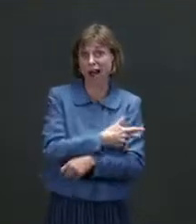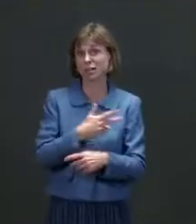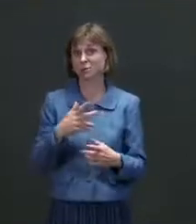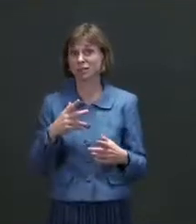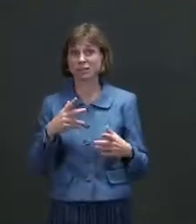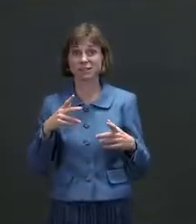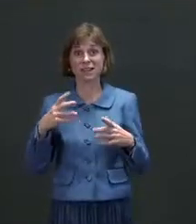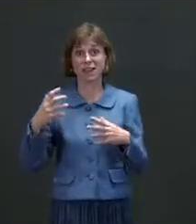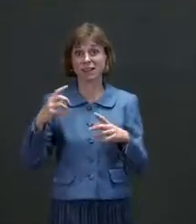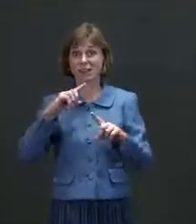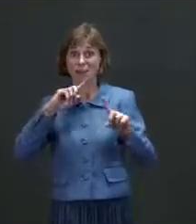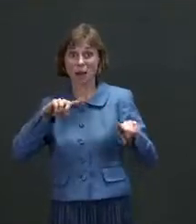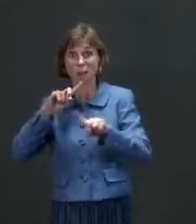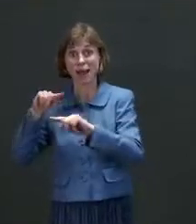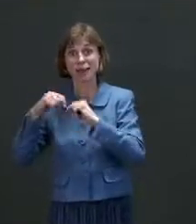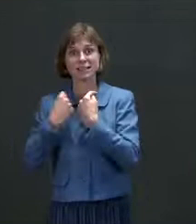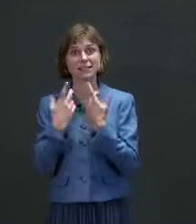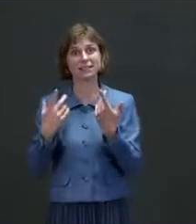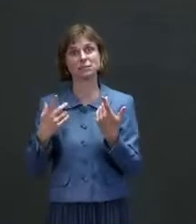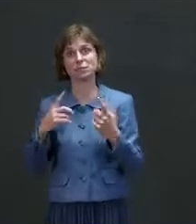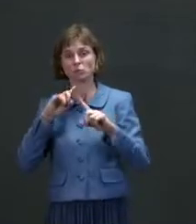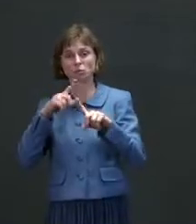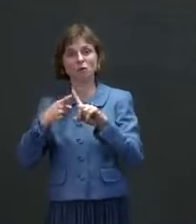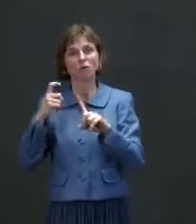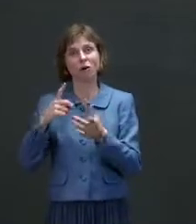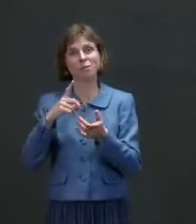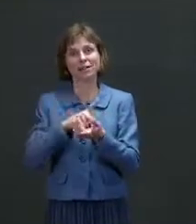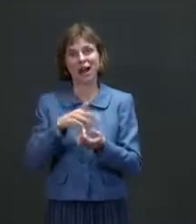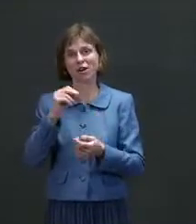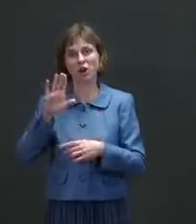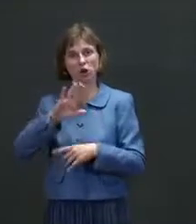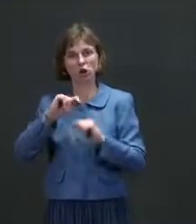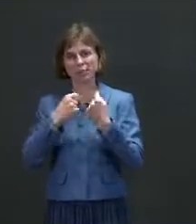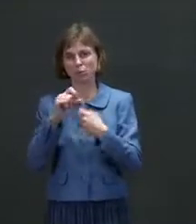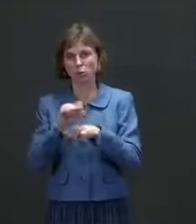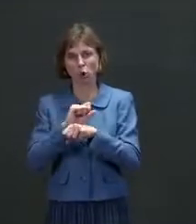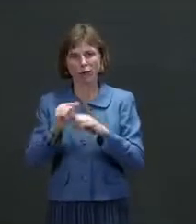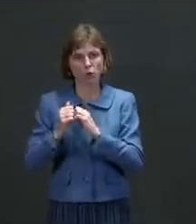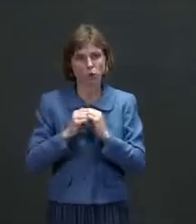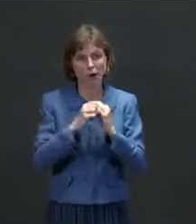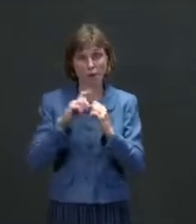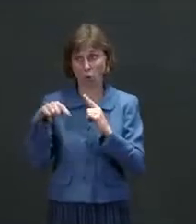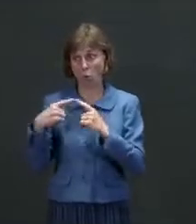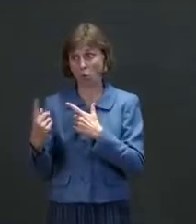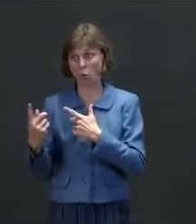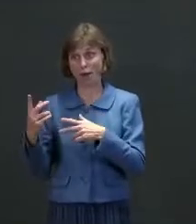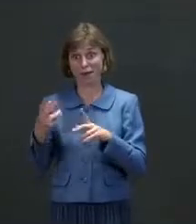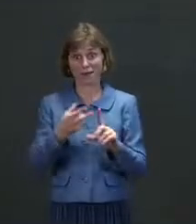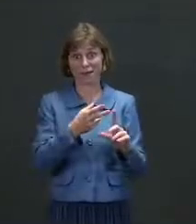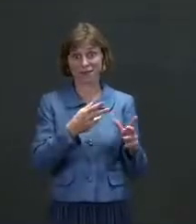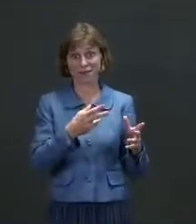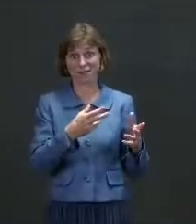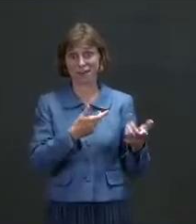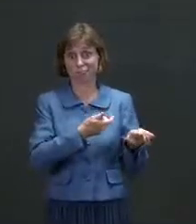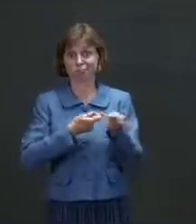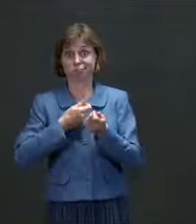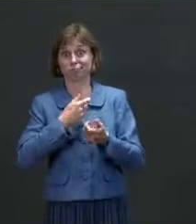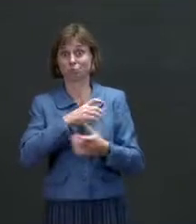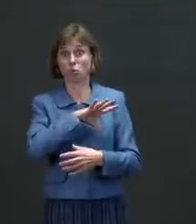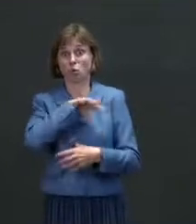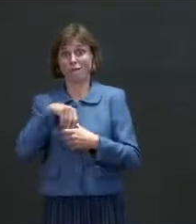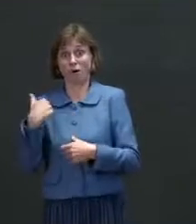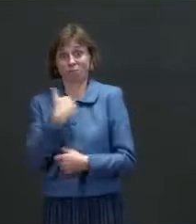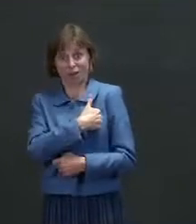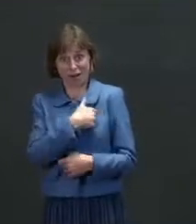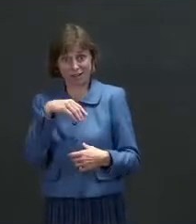that we get from Dr. Christ and her team working together. And when we were brought into this problem set once the vaccine rolled out,